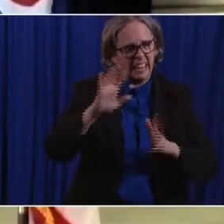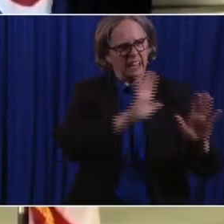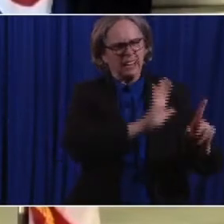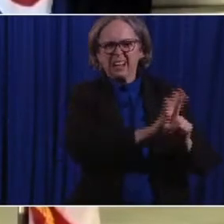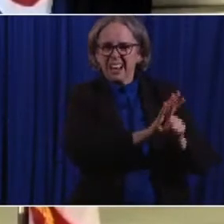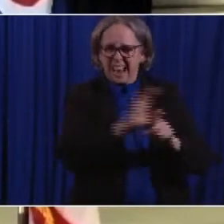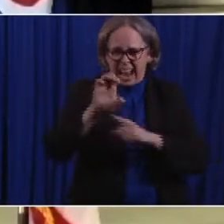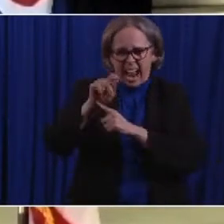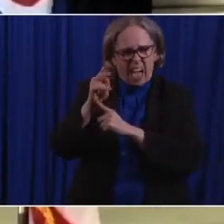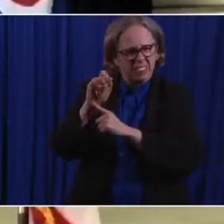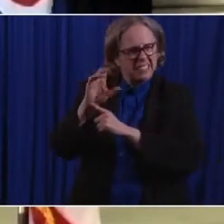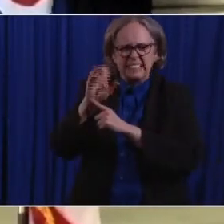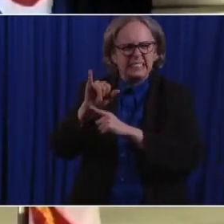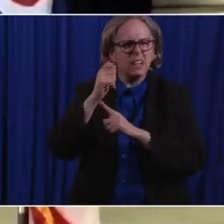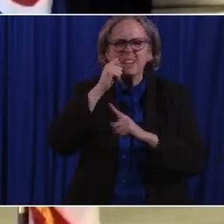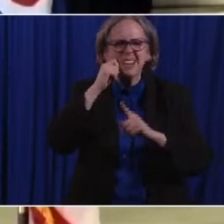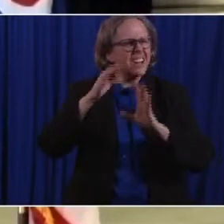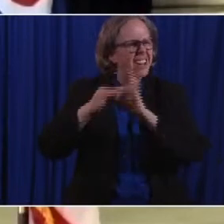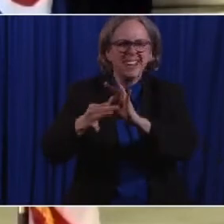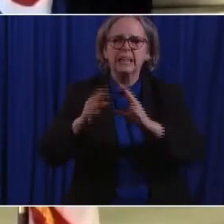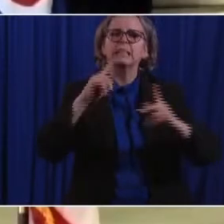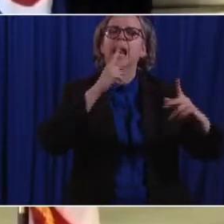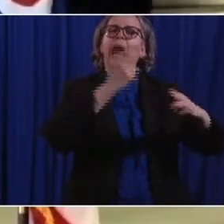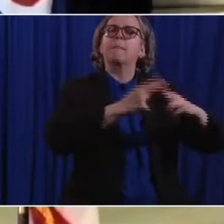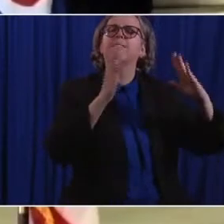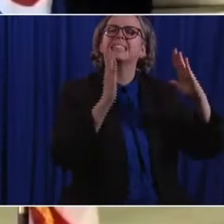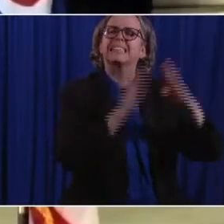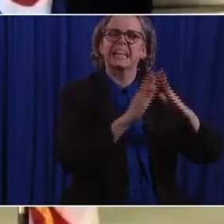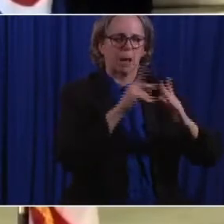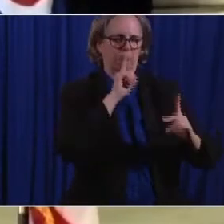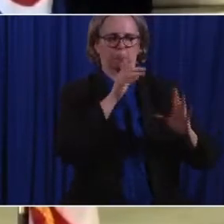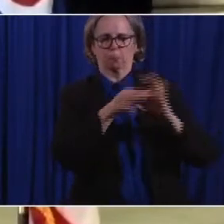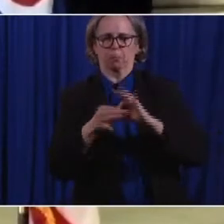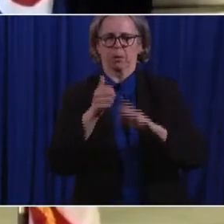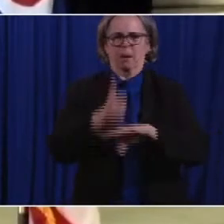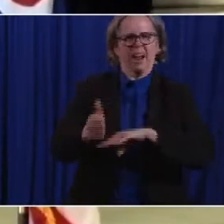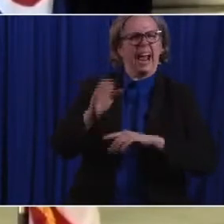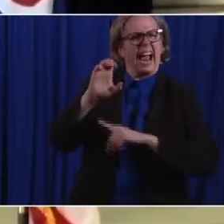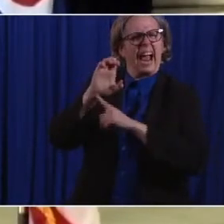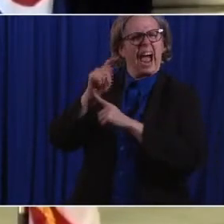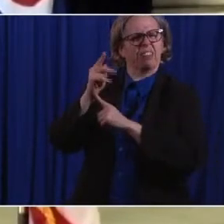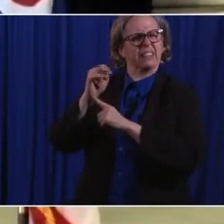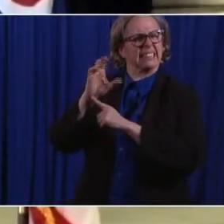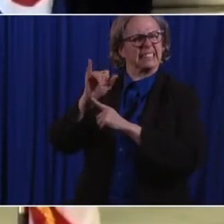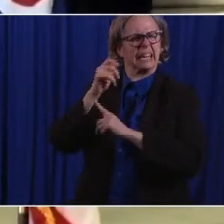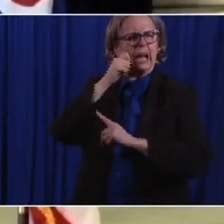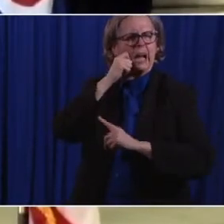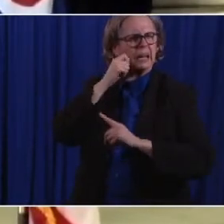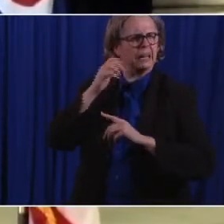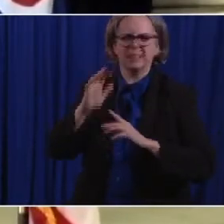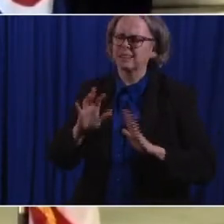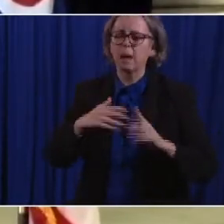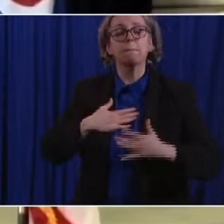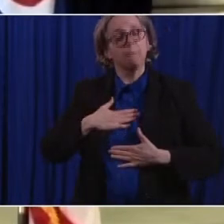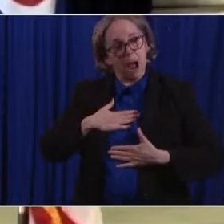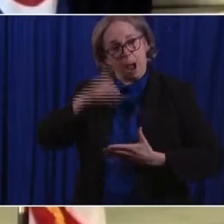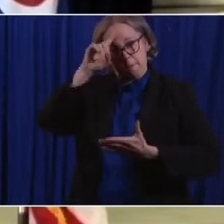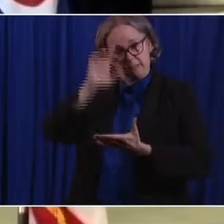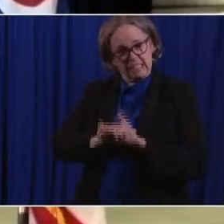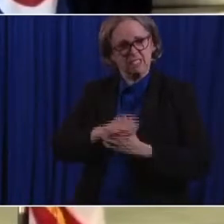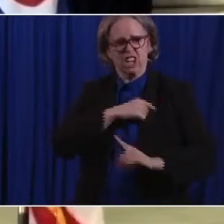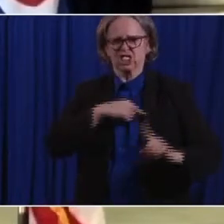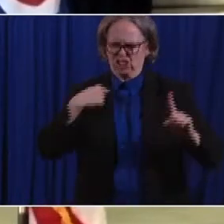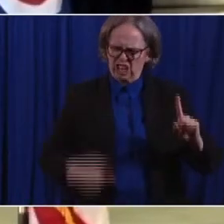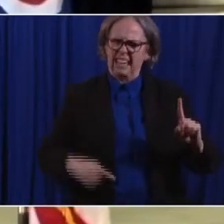My words were directed at what I believe is a probable cover-up by the Chinese government for a virus that has